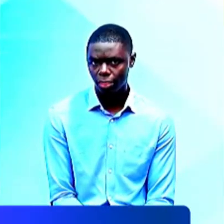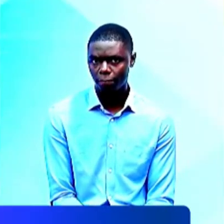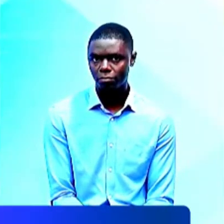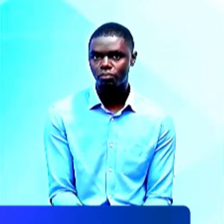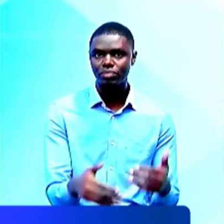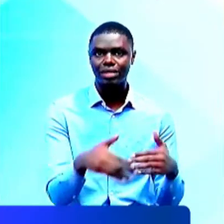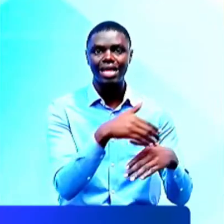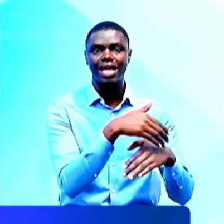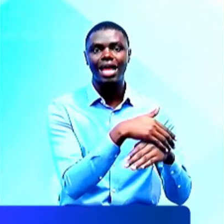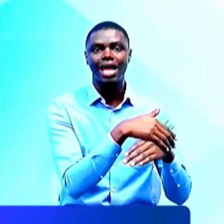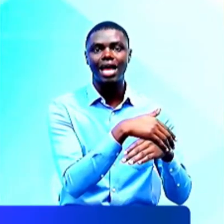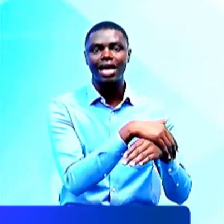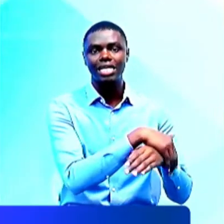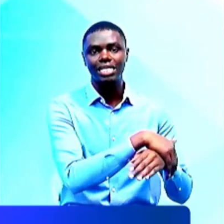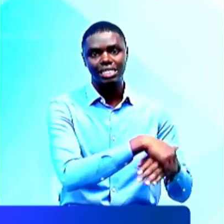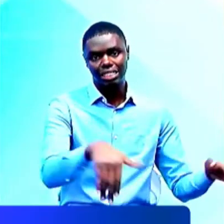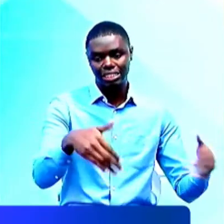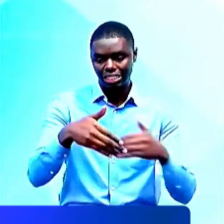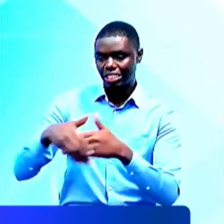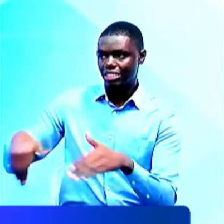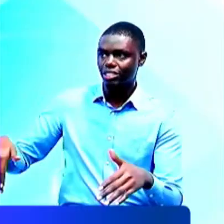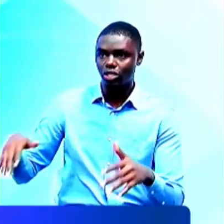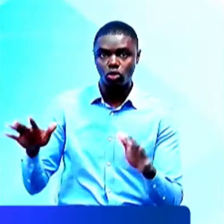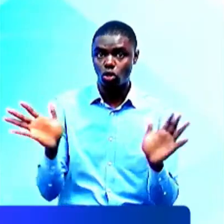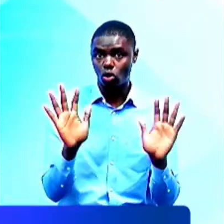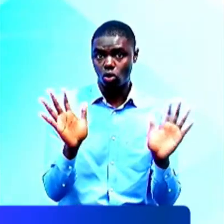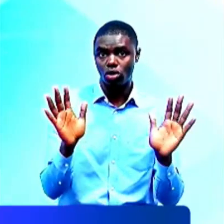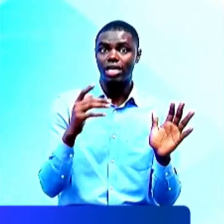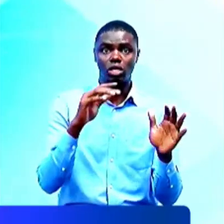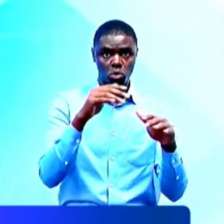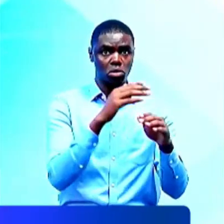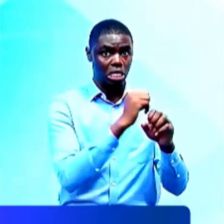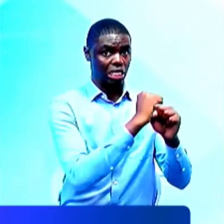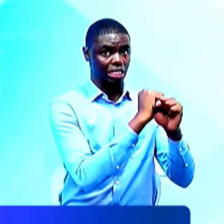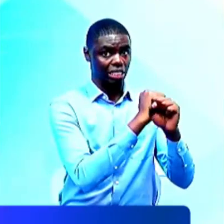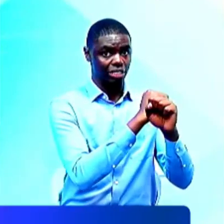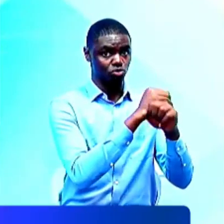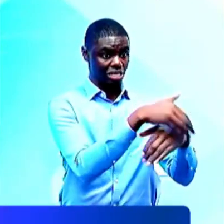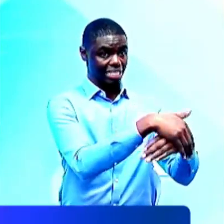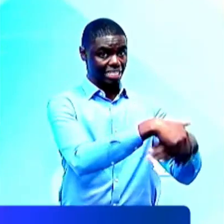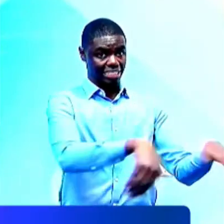Restricted areas are areas like State House. No, the restricted areas are